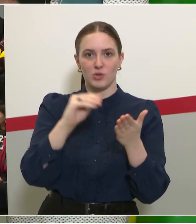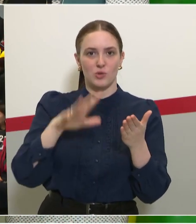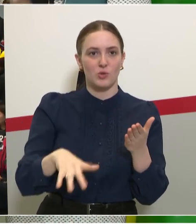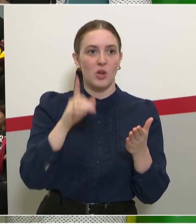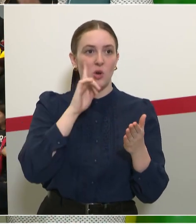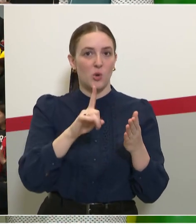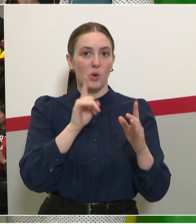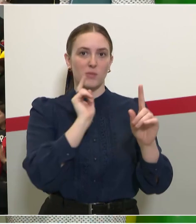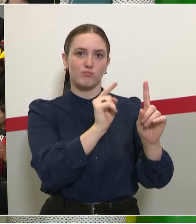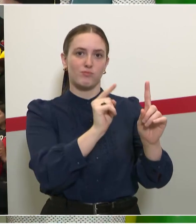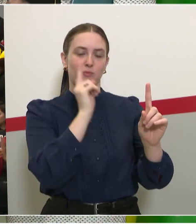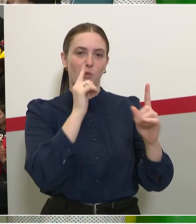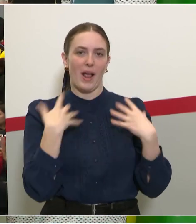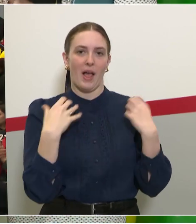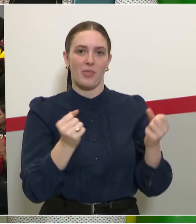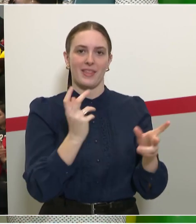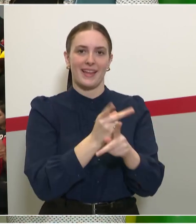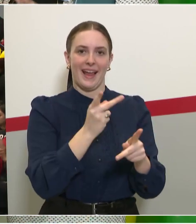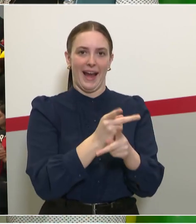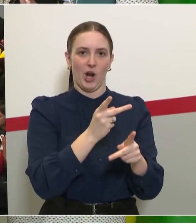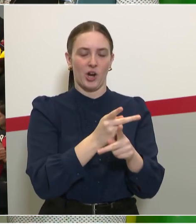career.